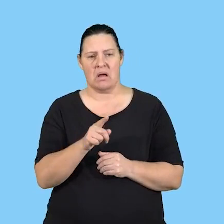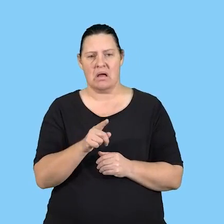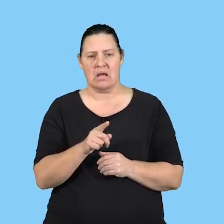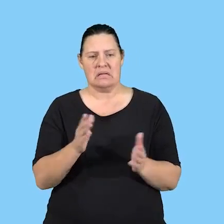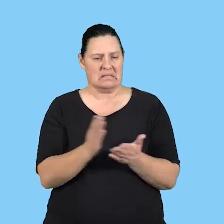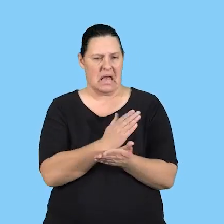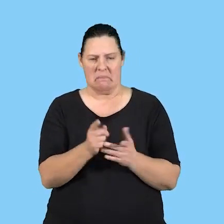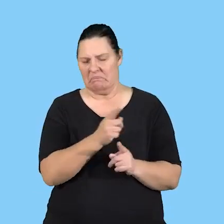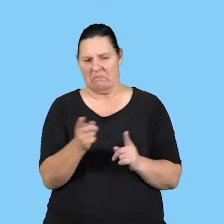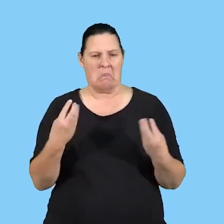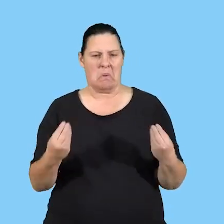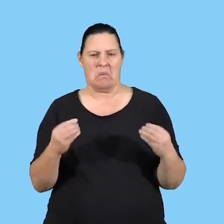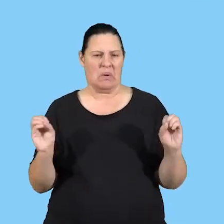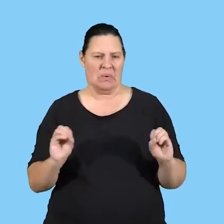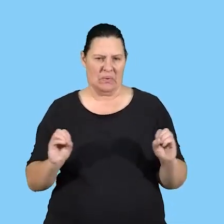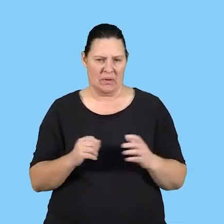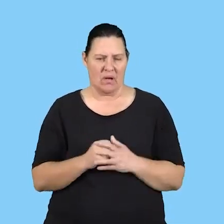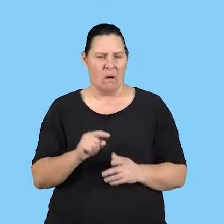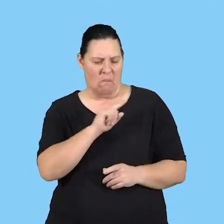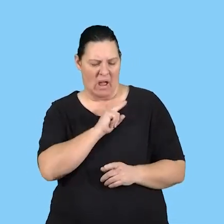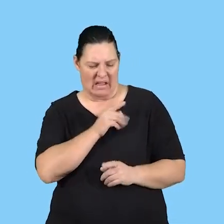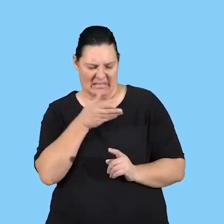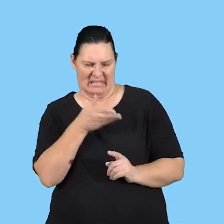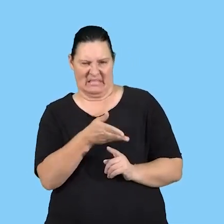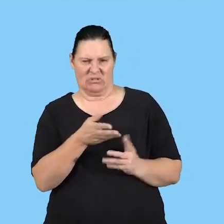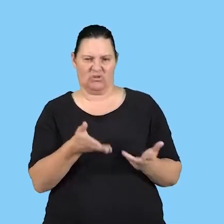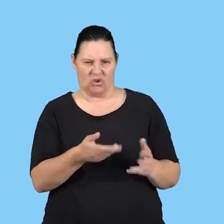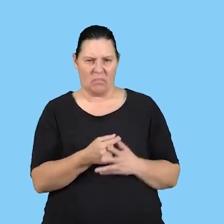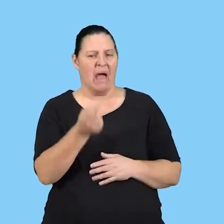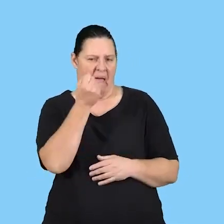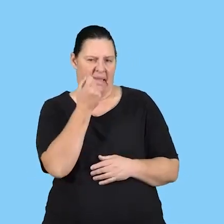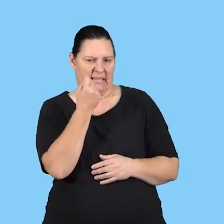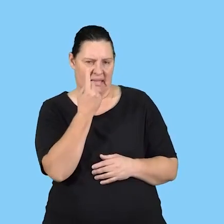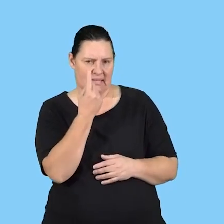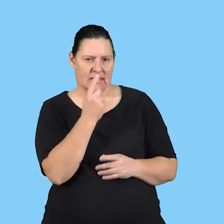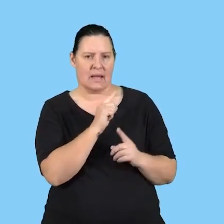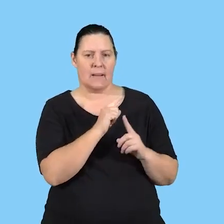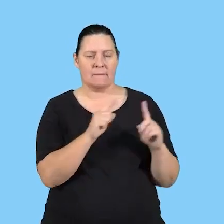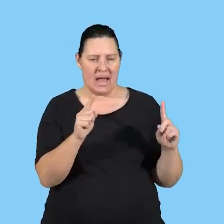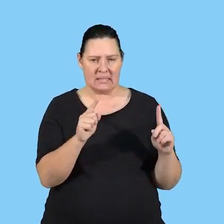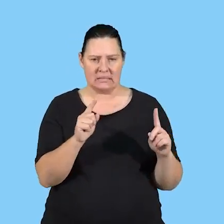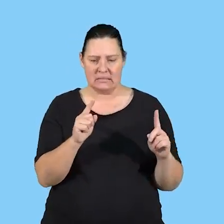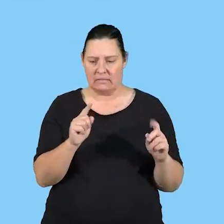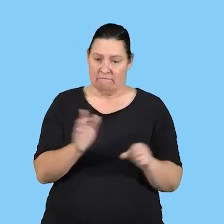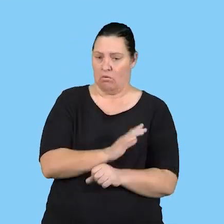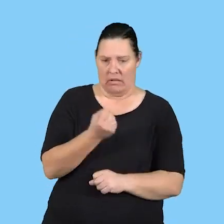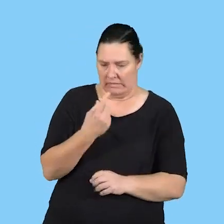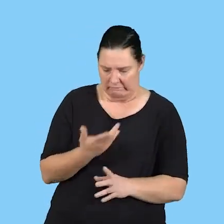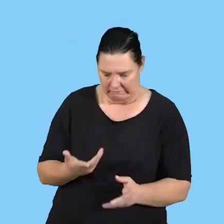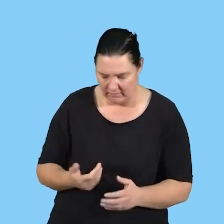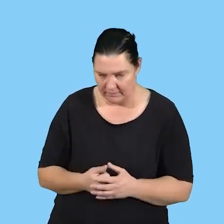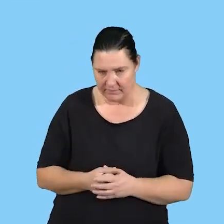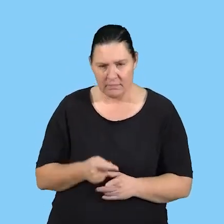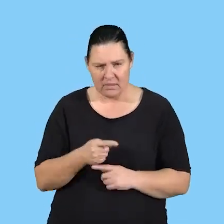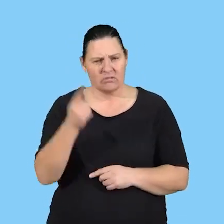some of the colleagues because of its nature, and I can understand that, but to a certain extent.